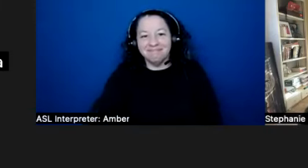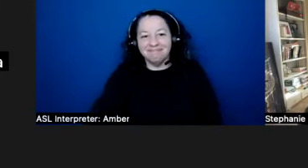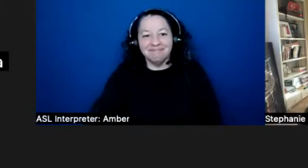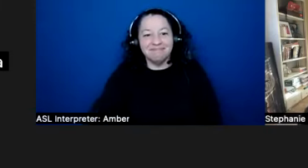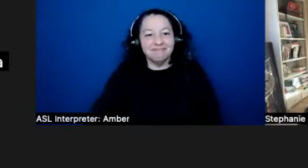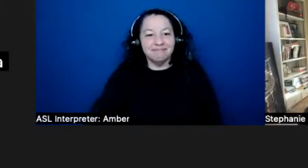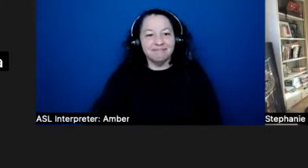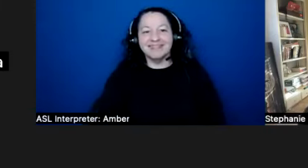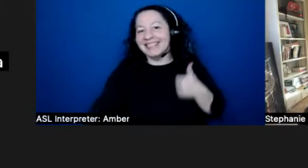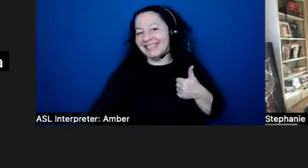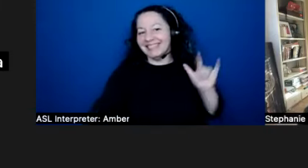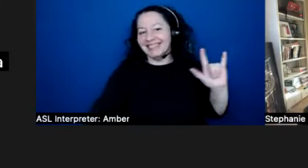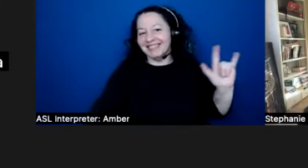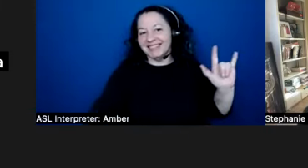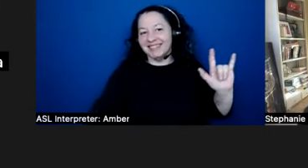Thank you, ASL.